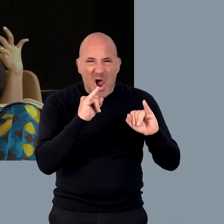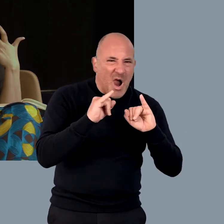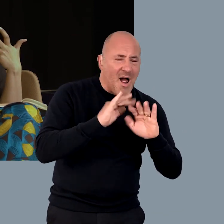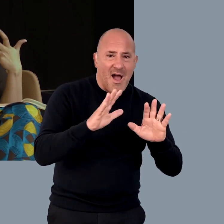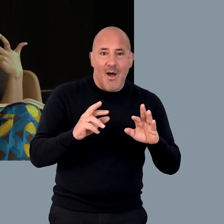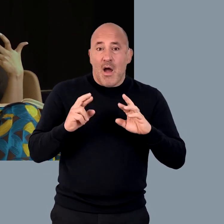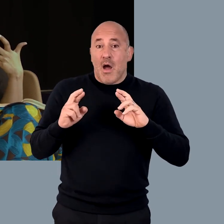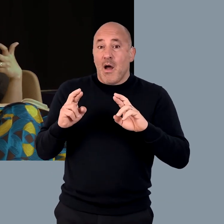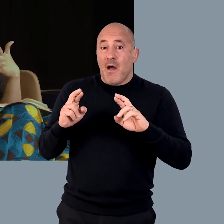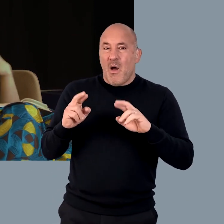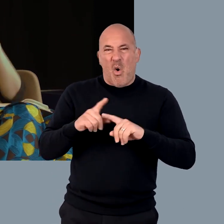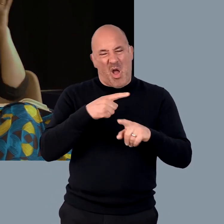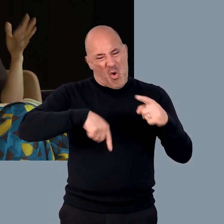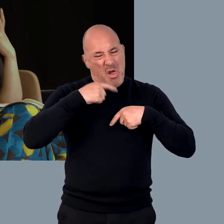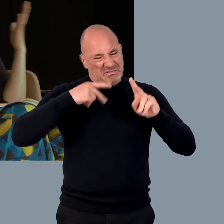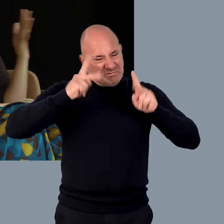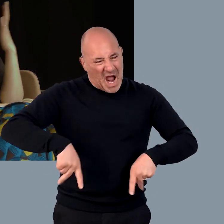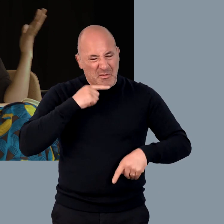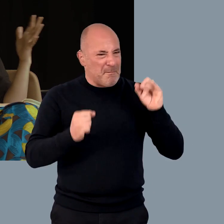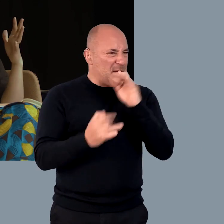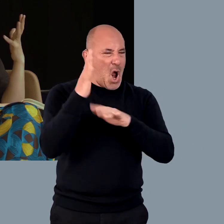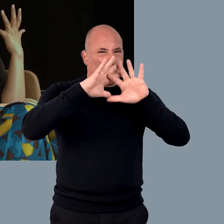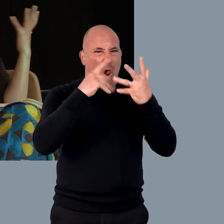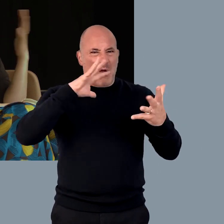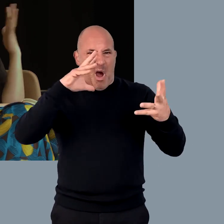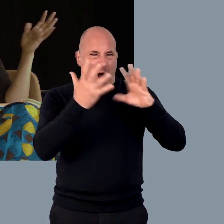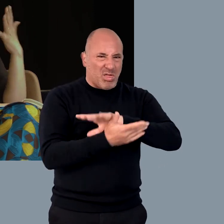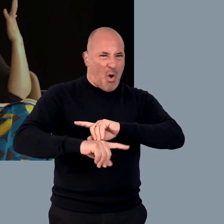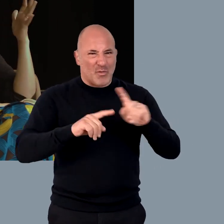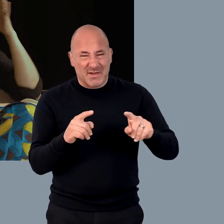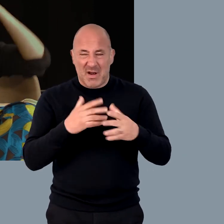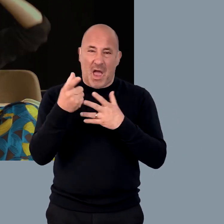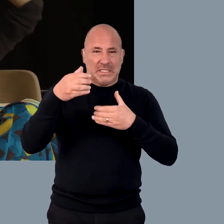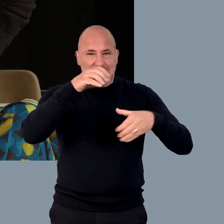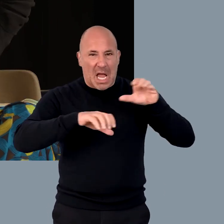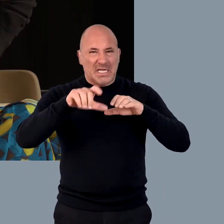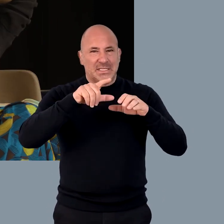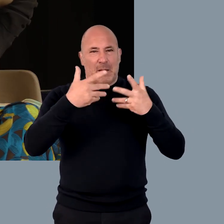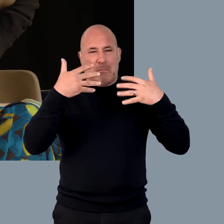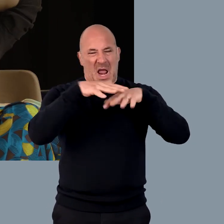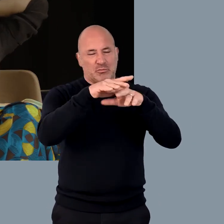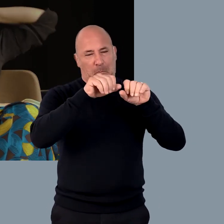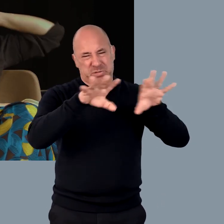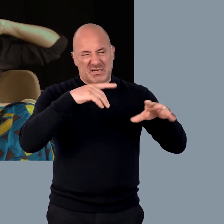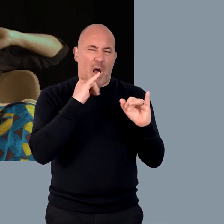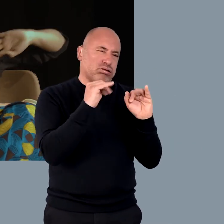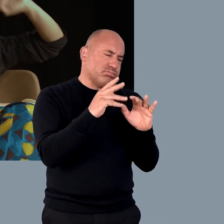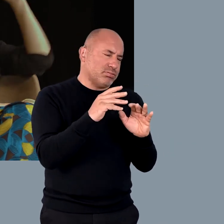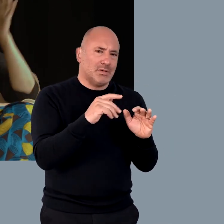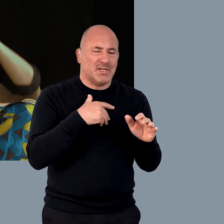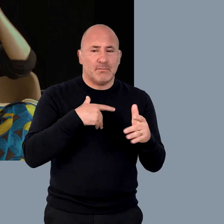that resonates with people more, as we all know, than the doom and gloom of we're all going to burn or whatever it might be, that you get in a